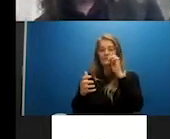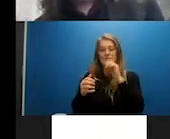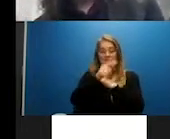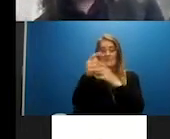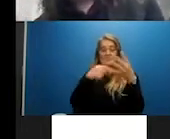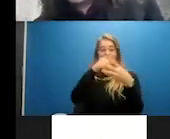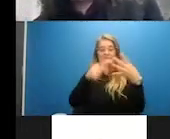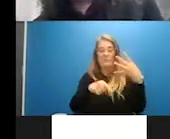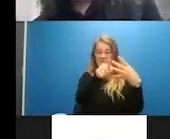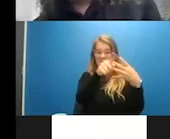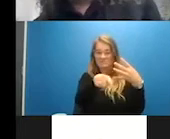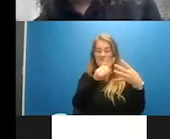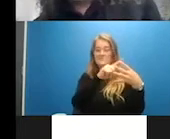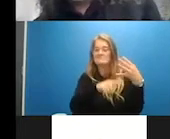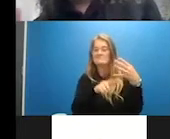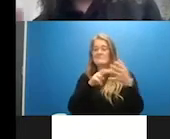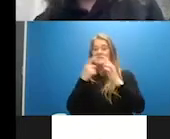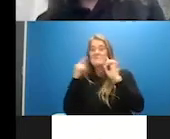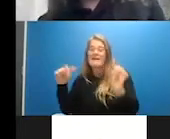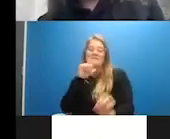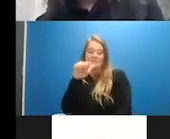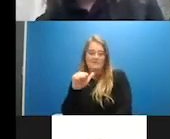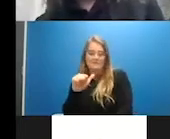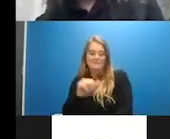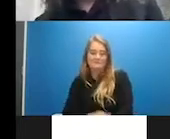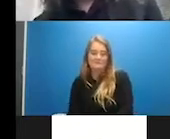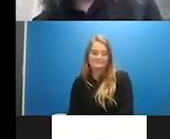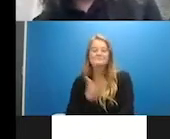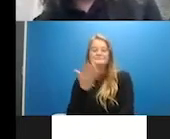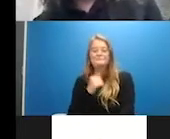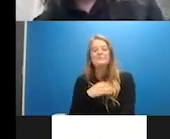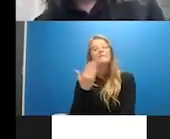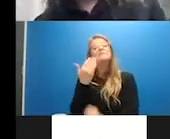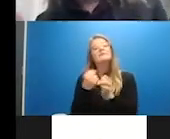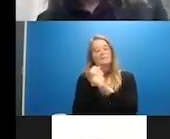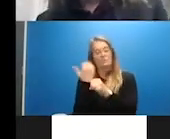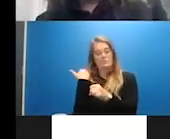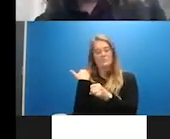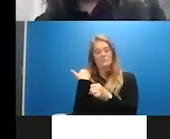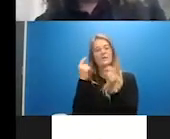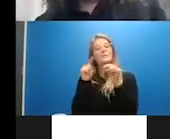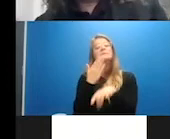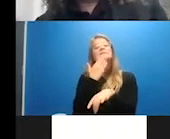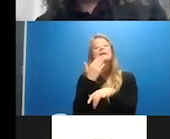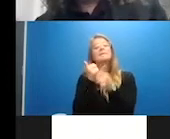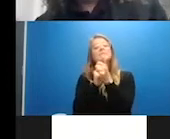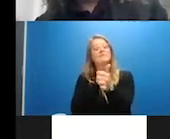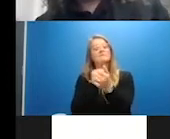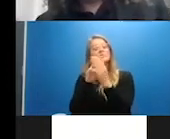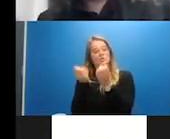wellness, it's likely not to work. I'll give an example. About 15 years ago, I went to a diabetes prevention